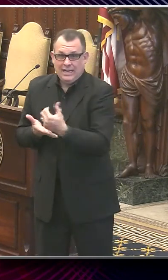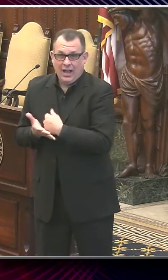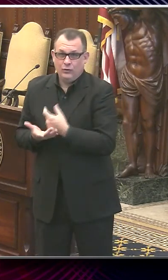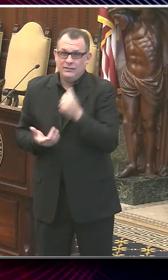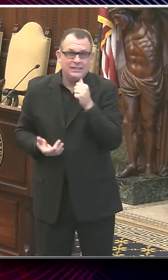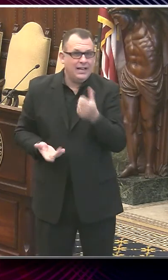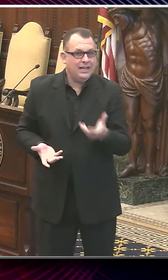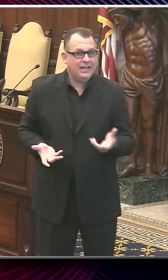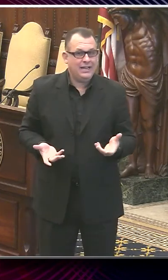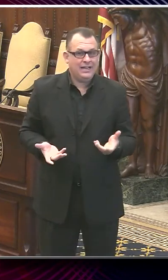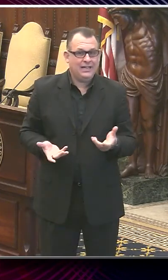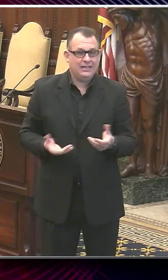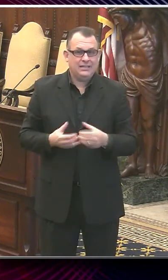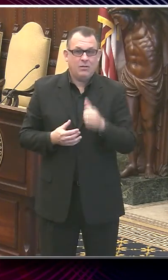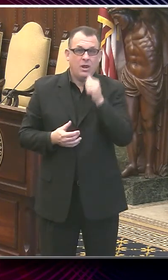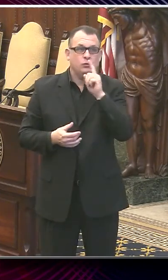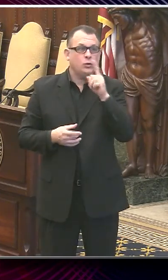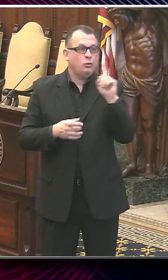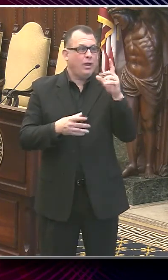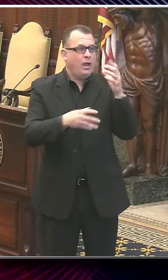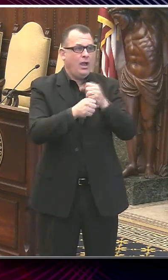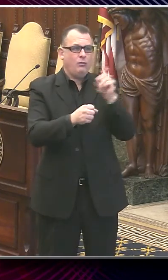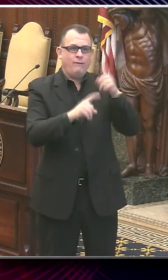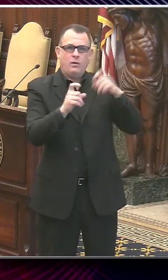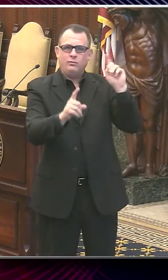sure. Okay. Thanks very much.